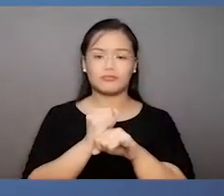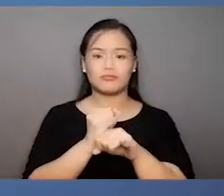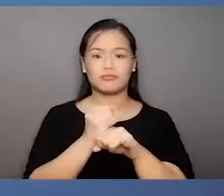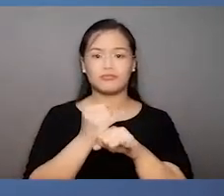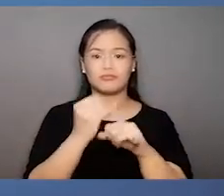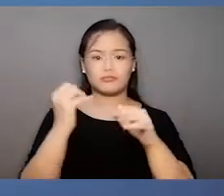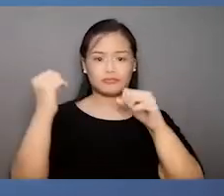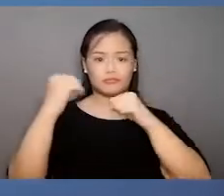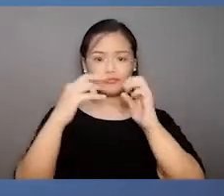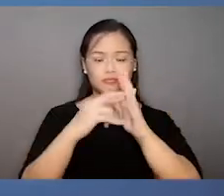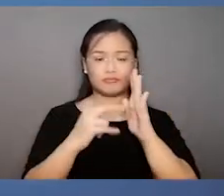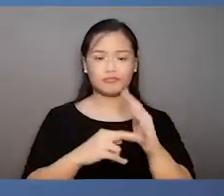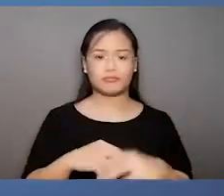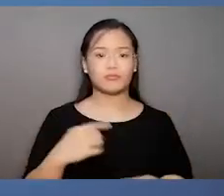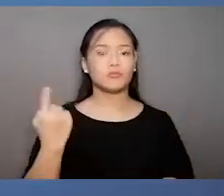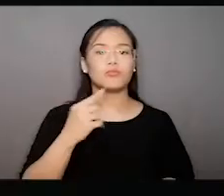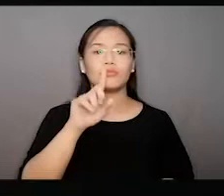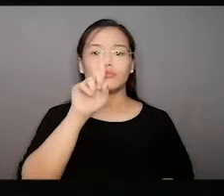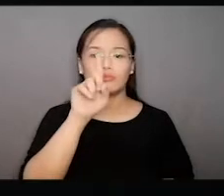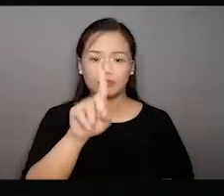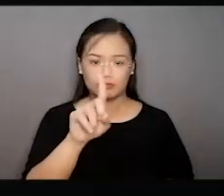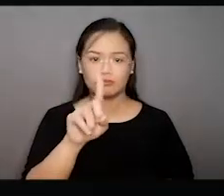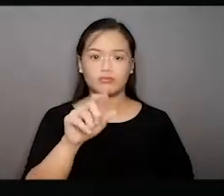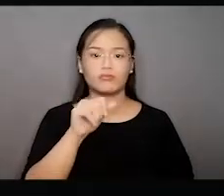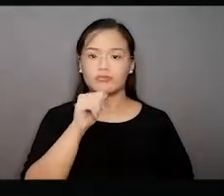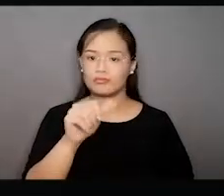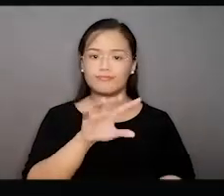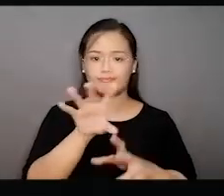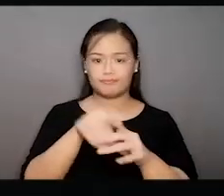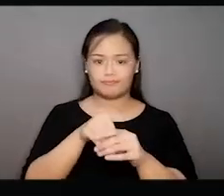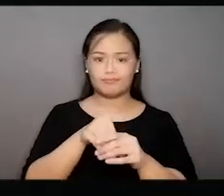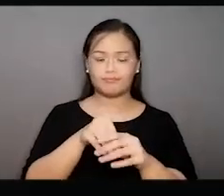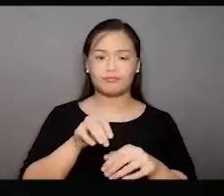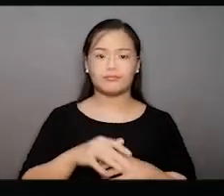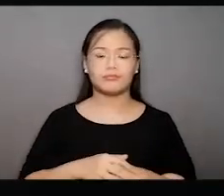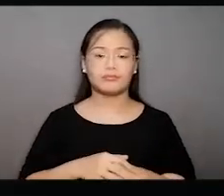state party to this convention. And this convention